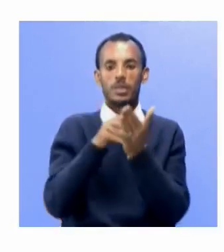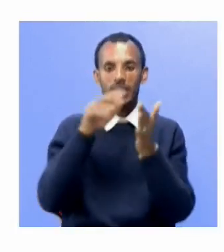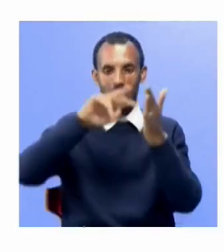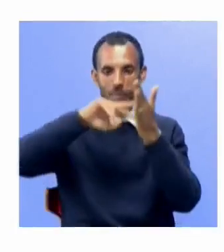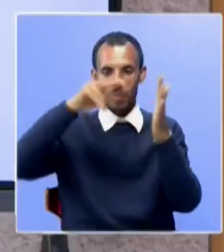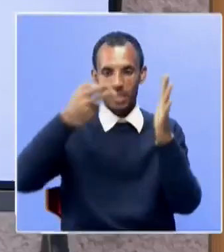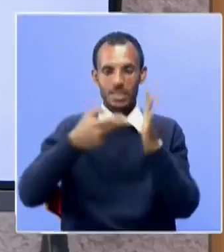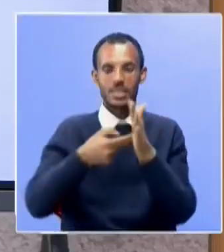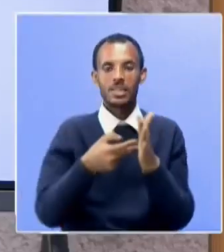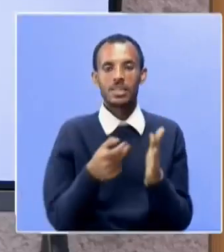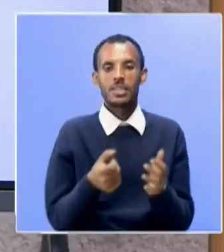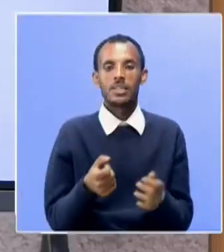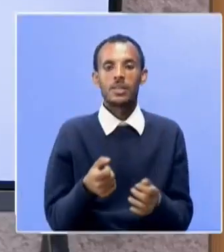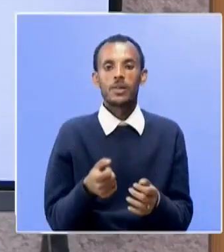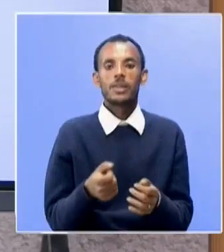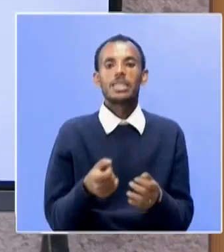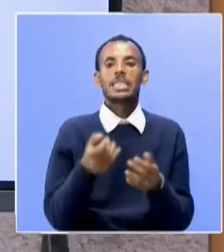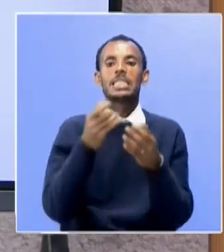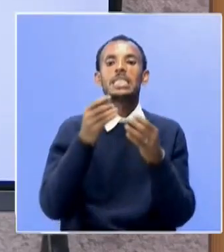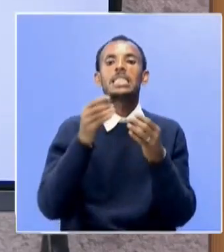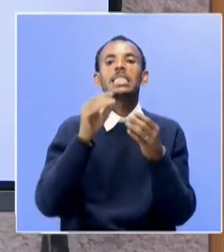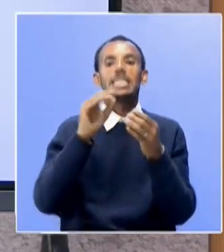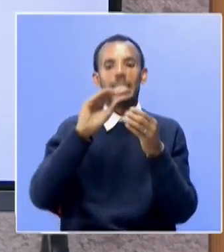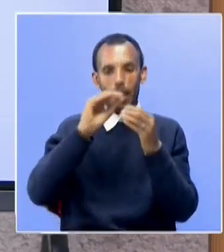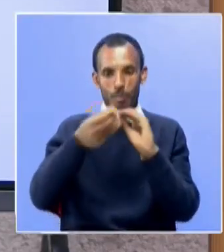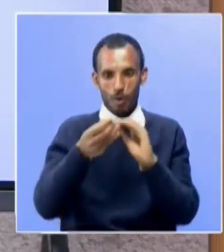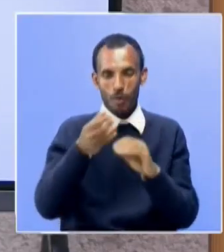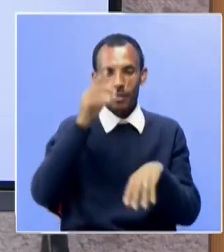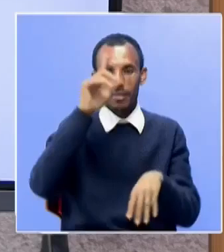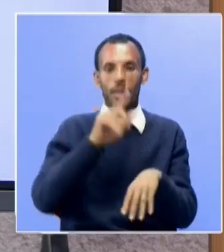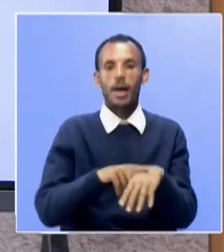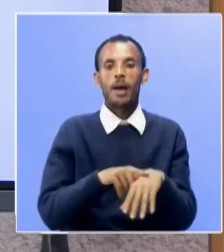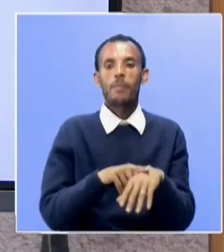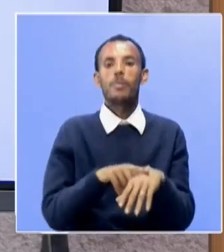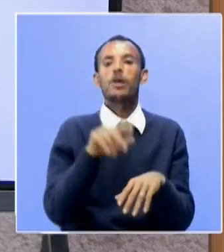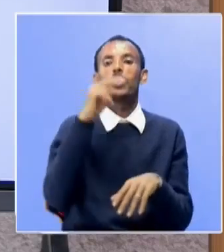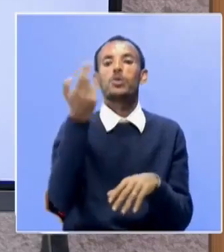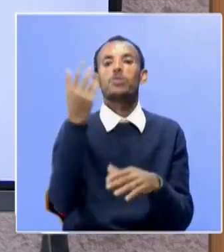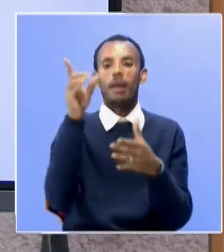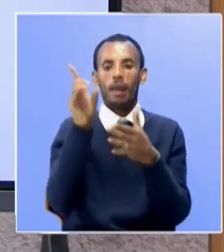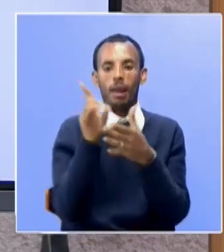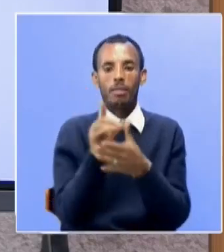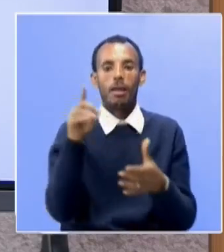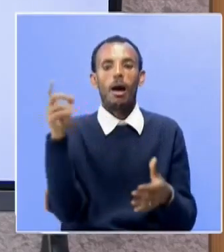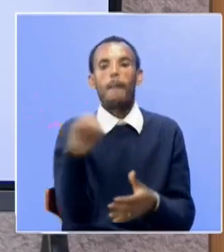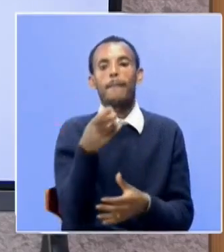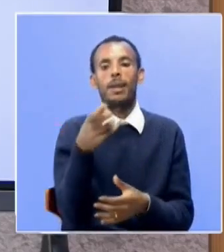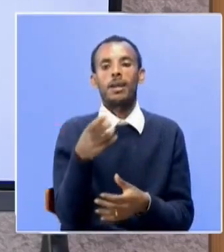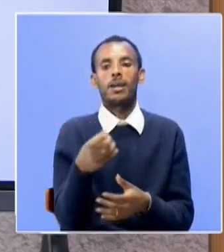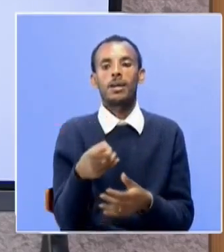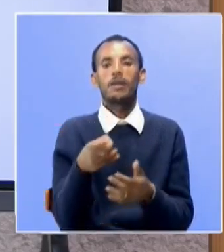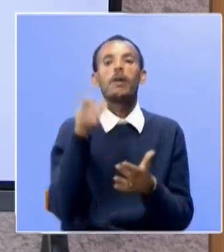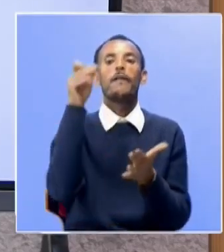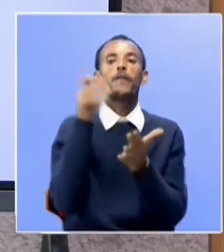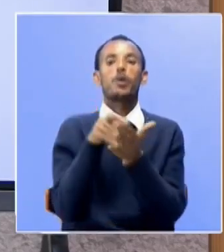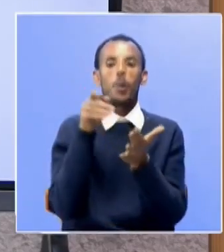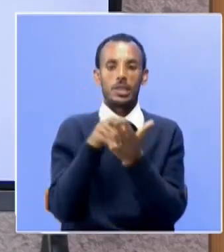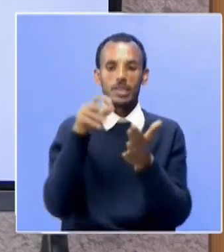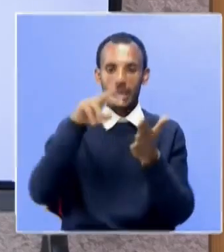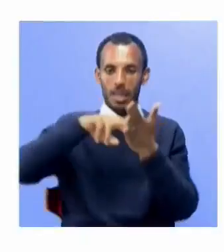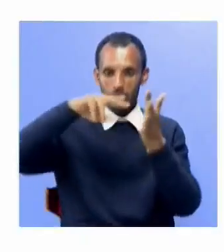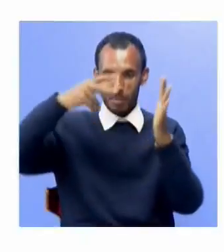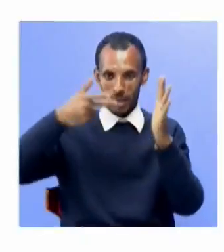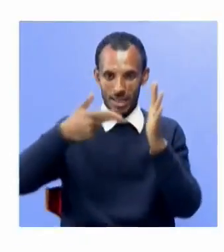frequency means the number of times the given data happens. So frequency, this